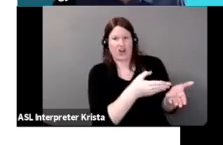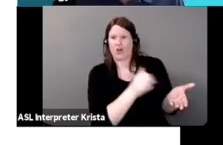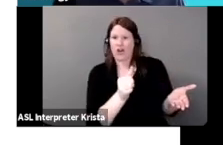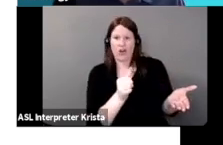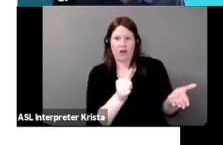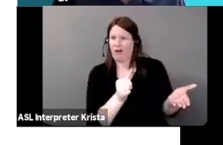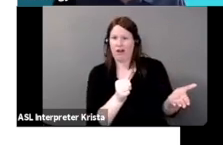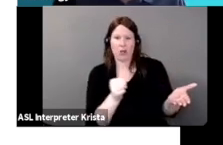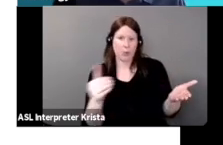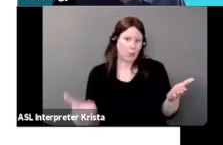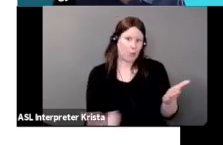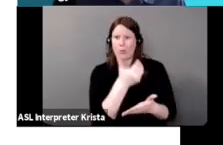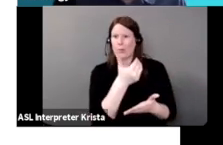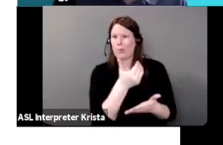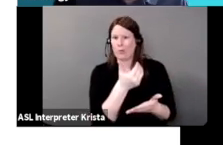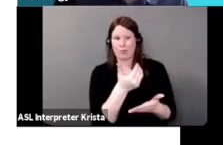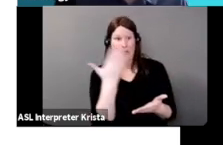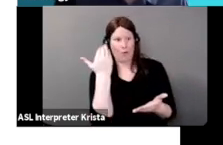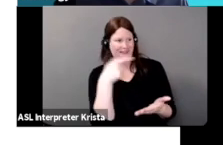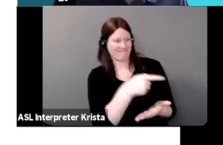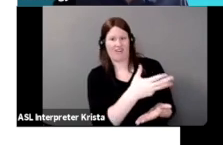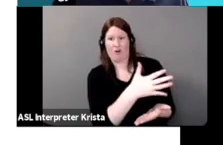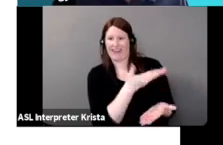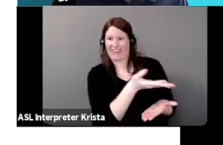of that other patent.